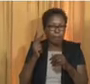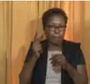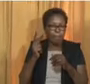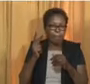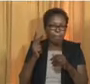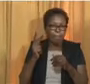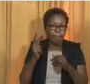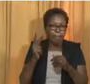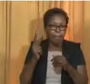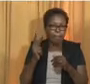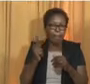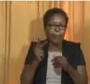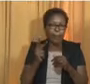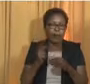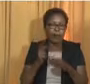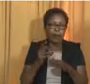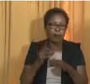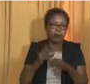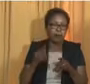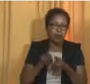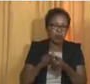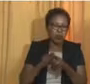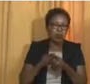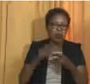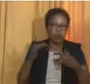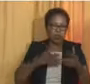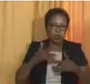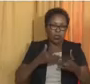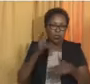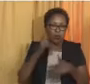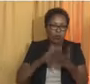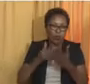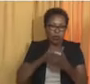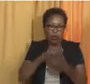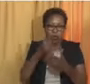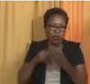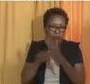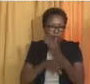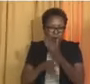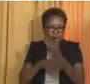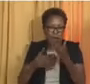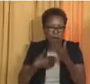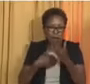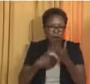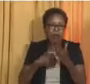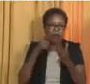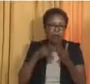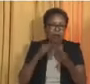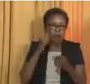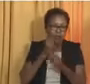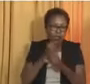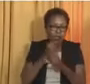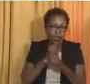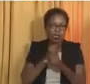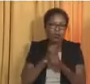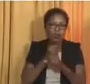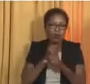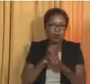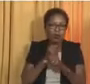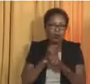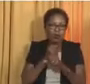doctrines from Commonwealth and other jurisdictions, which was done due to absence of